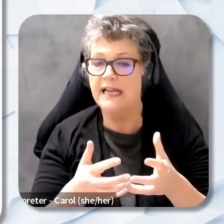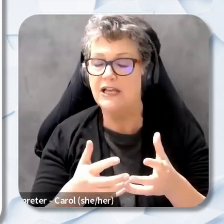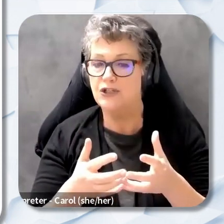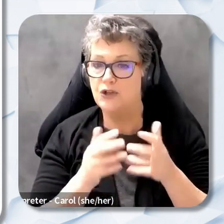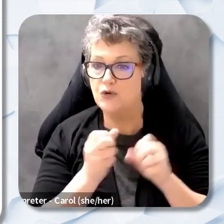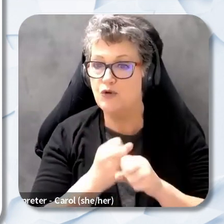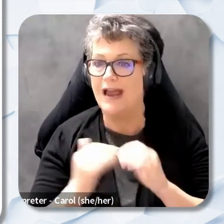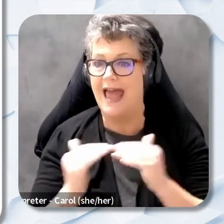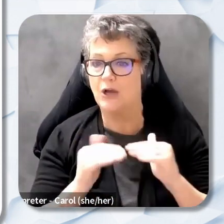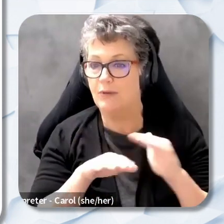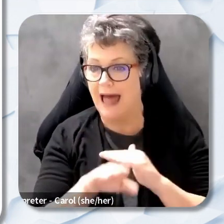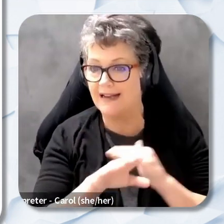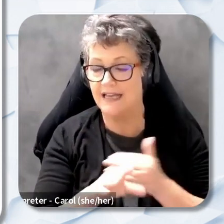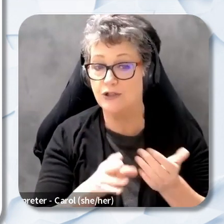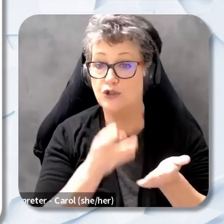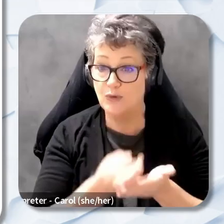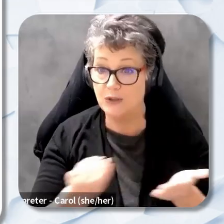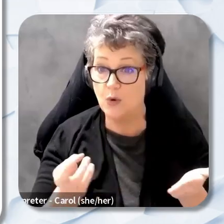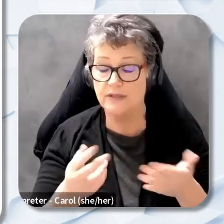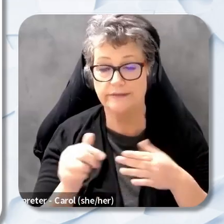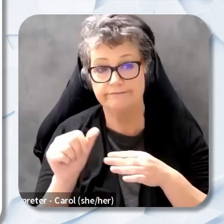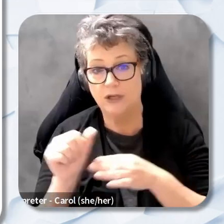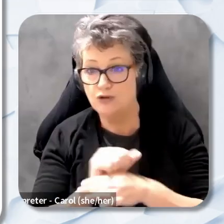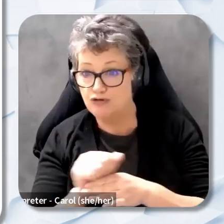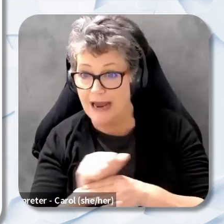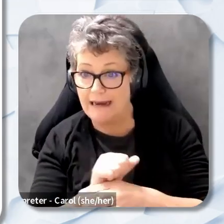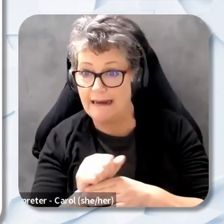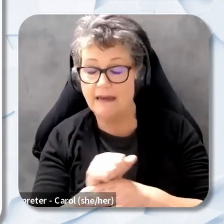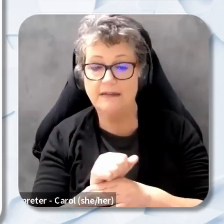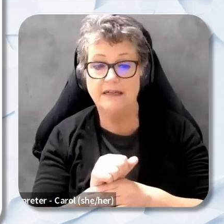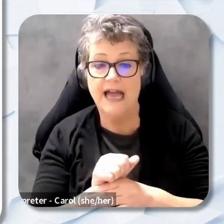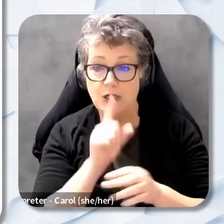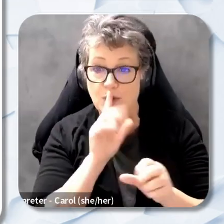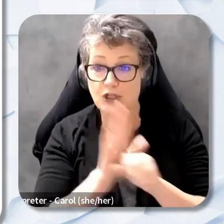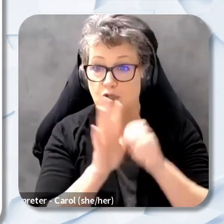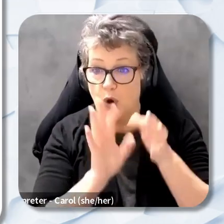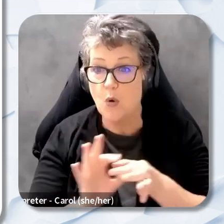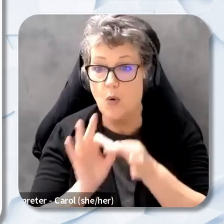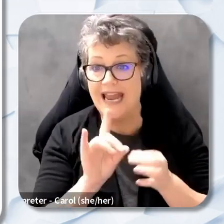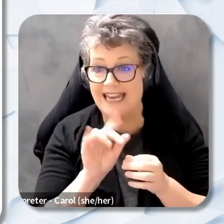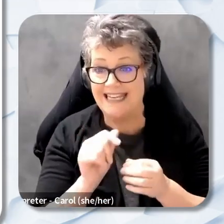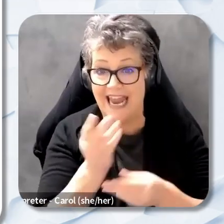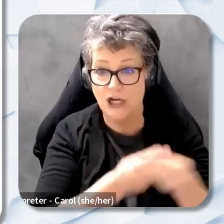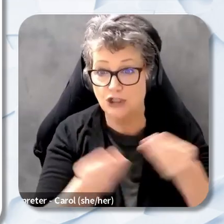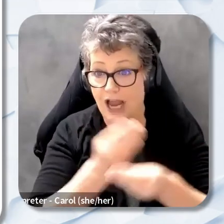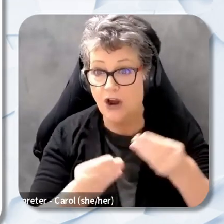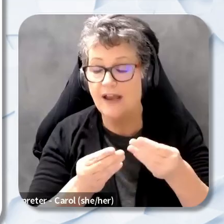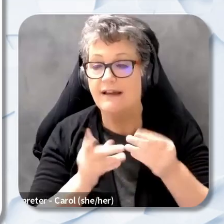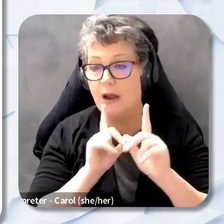equitable access to resources, trainings, and to ensure coordinated data sharing and